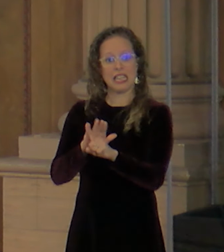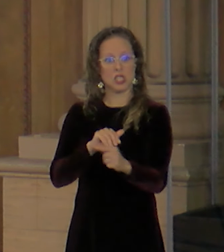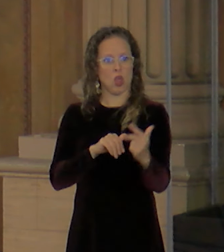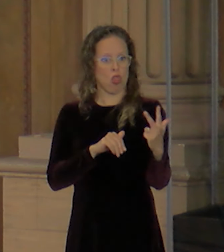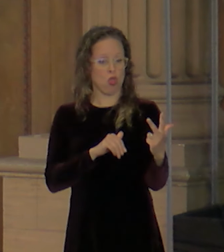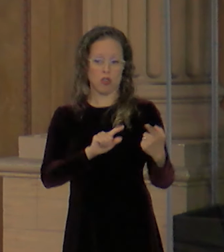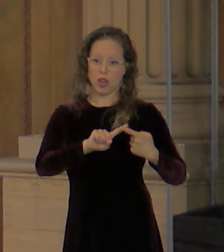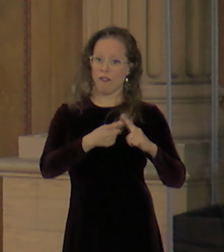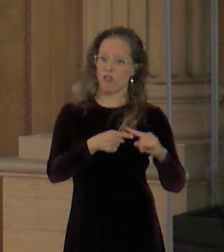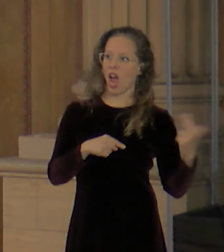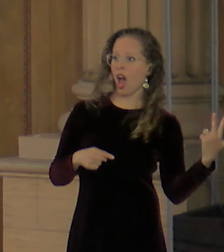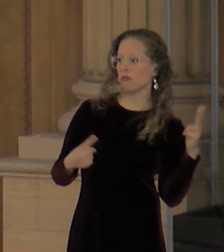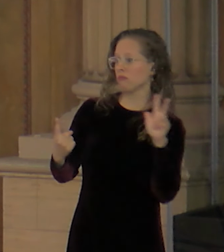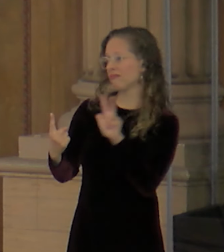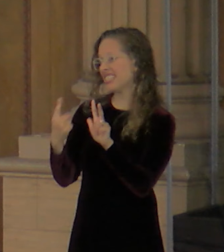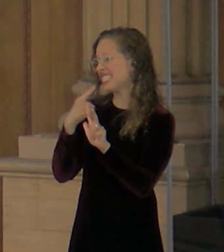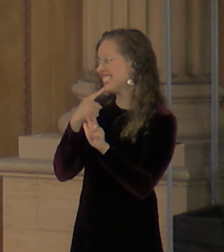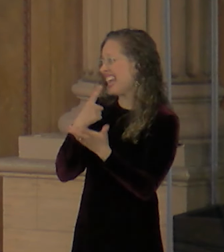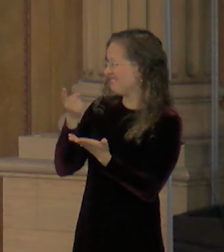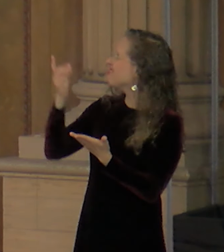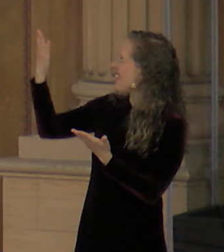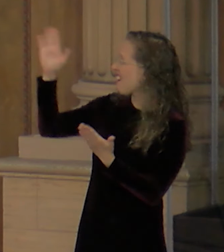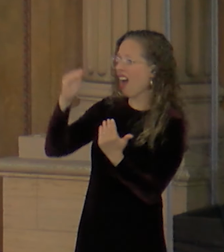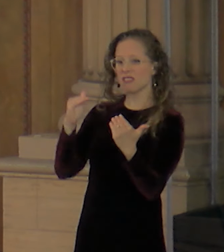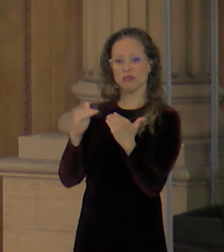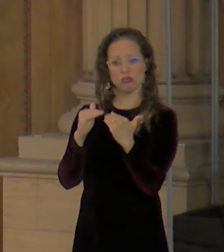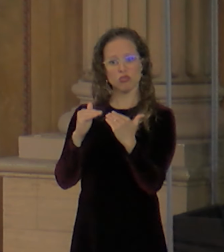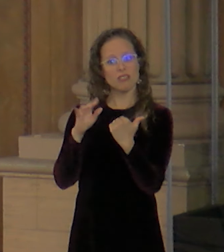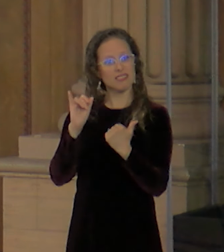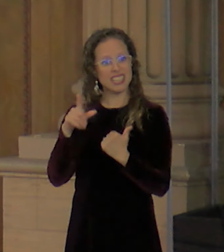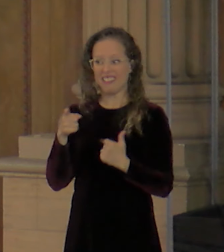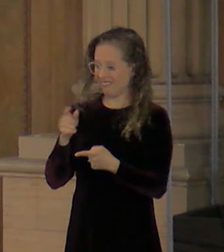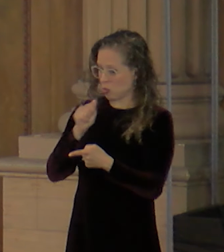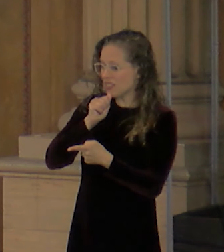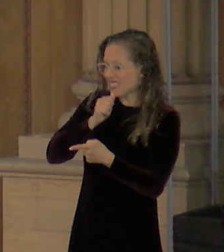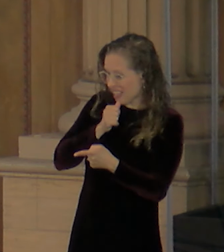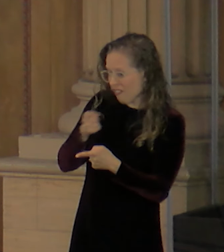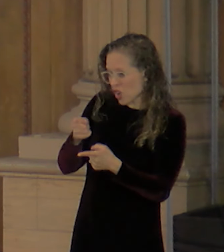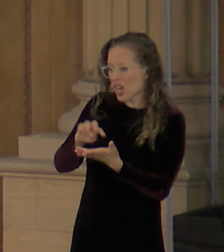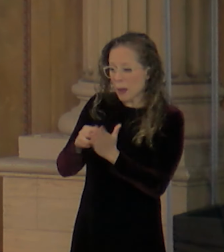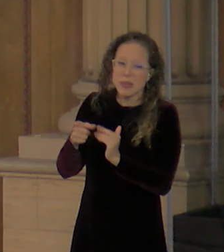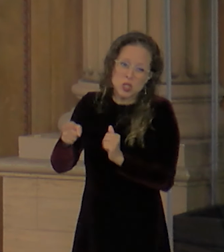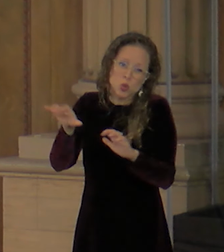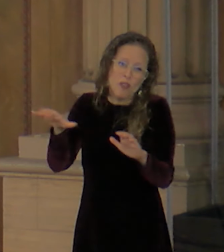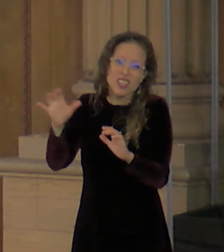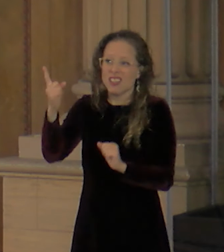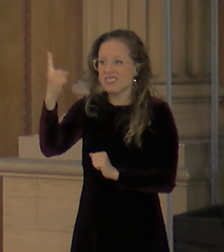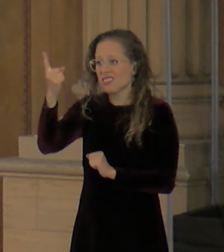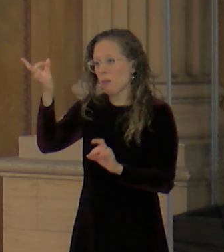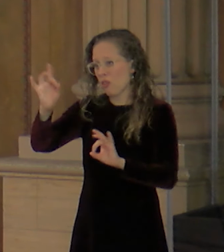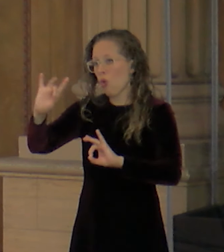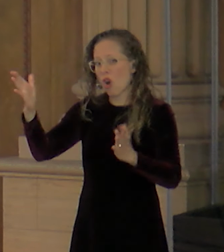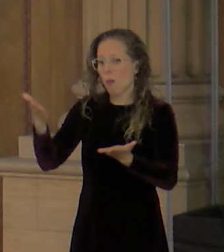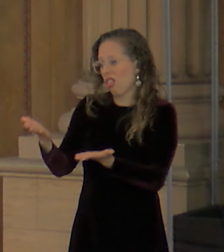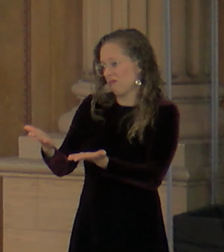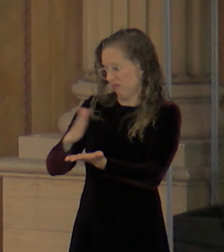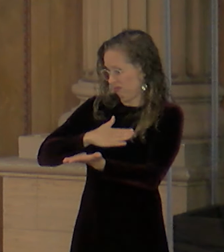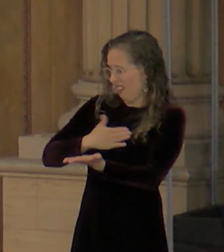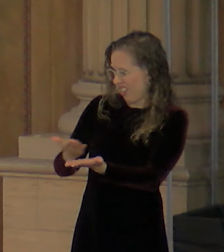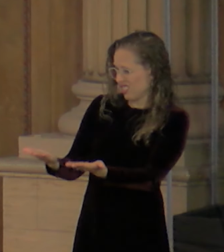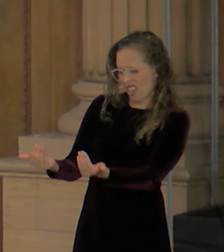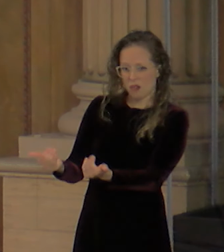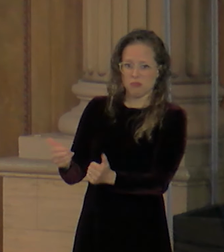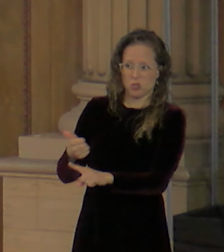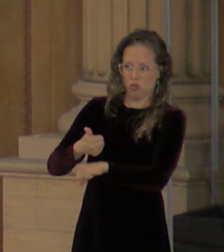God is just, they said, and therefore if God allows horrible suffering in your life, it's only because you've done something horrible, so fess up. Just